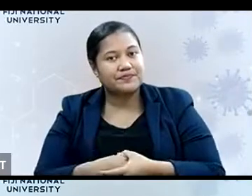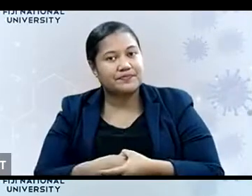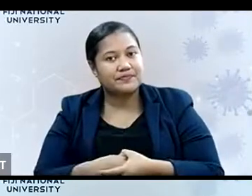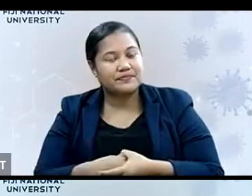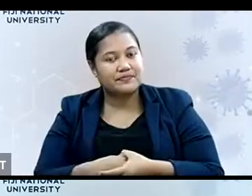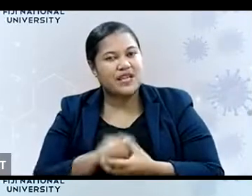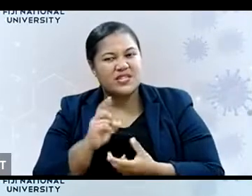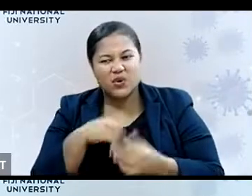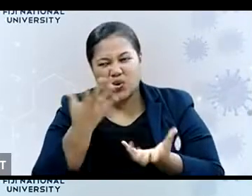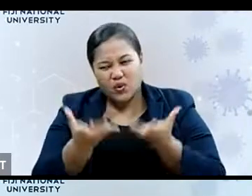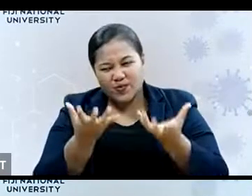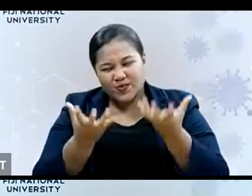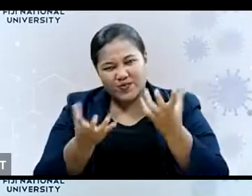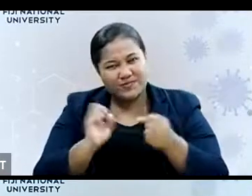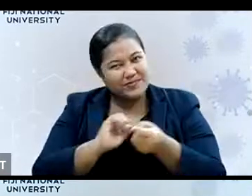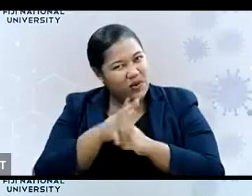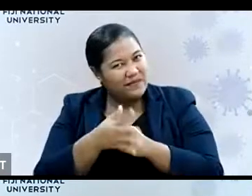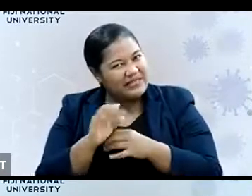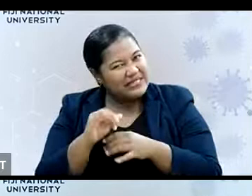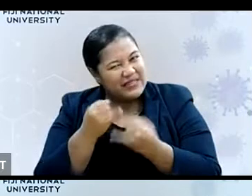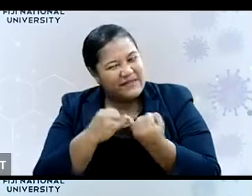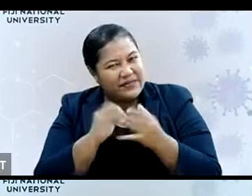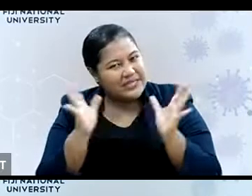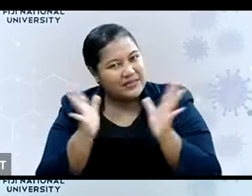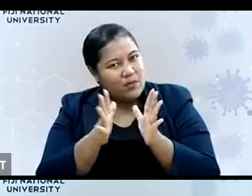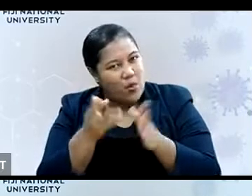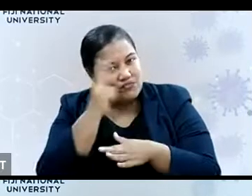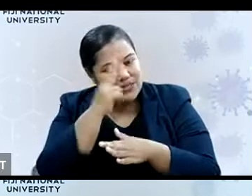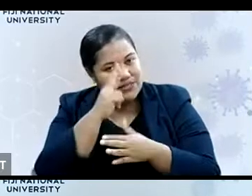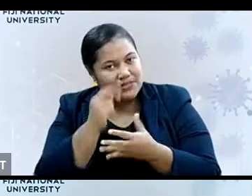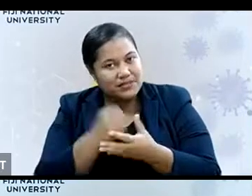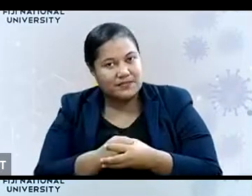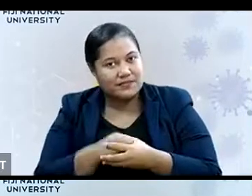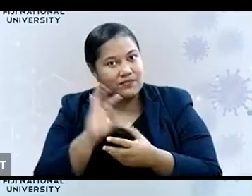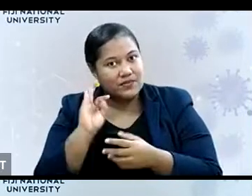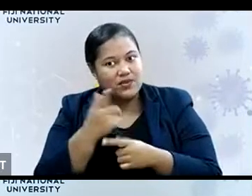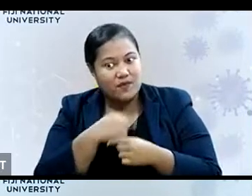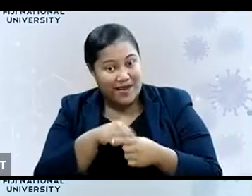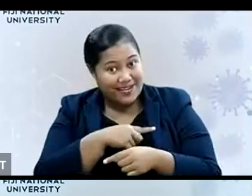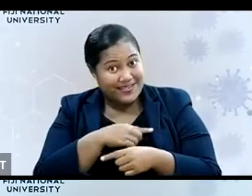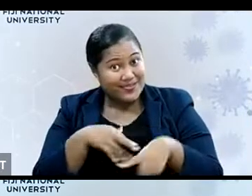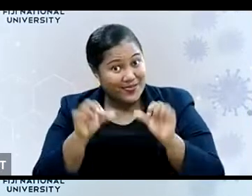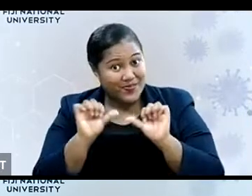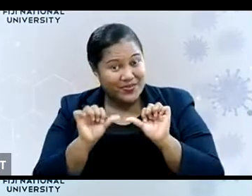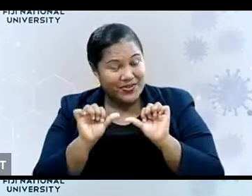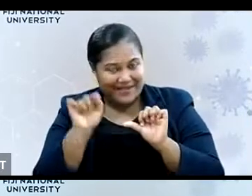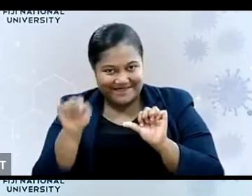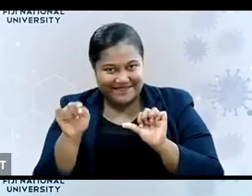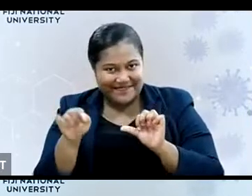it's a very small risk, and balanced against the protection you get